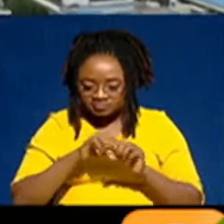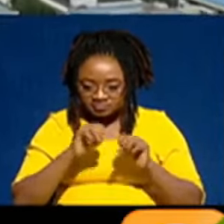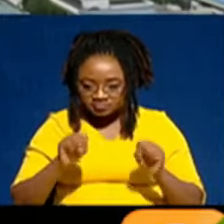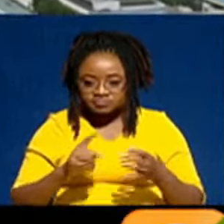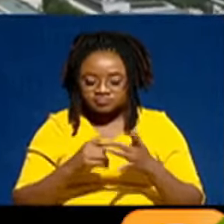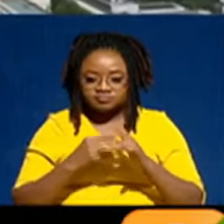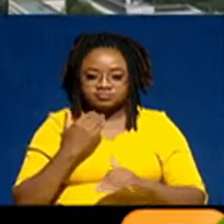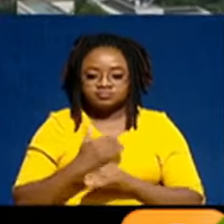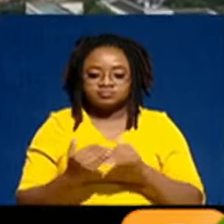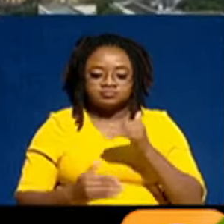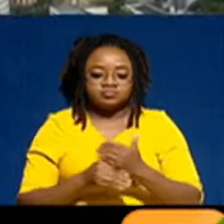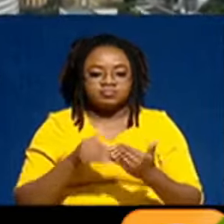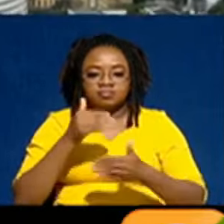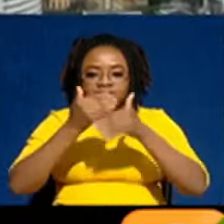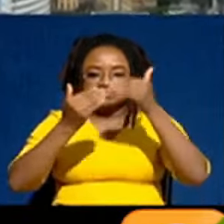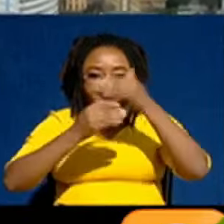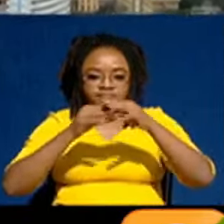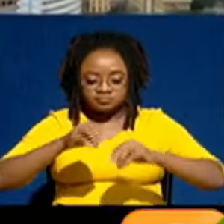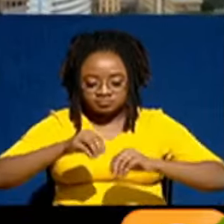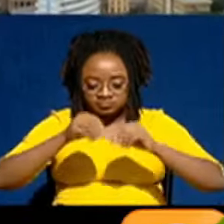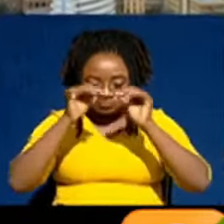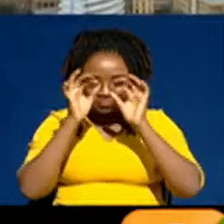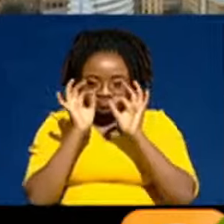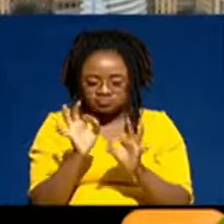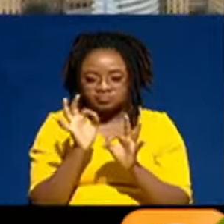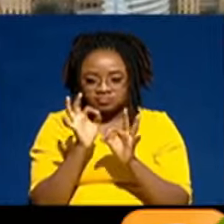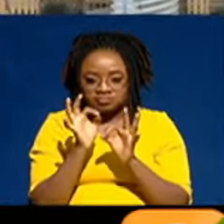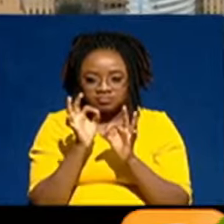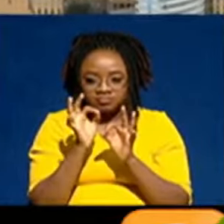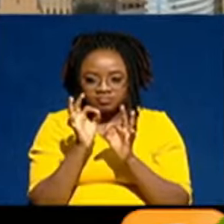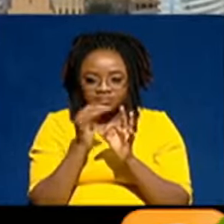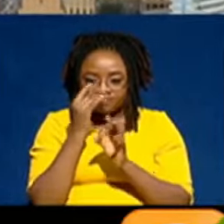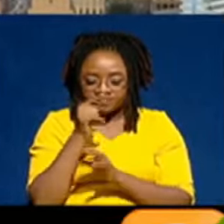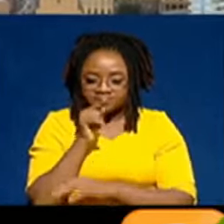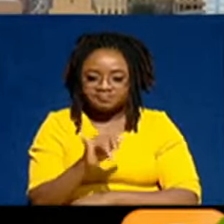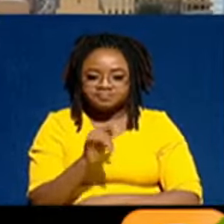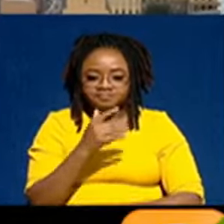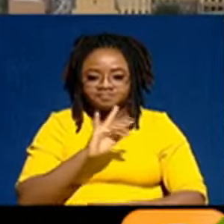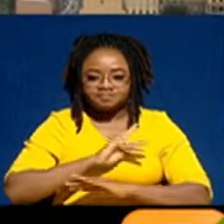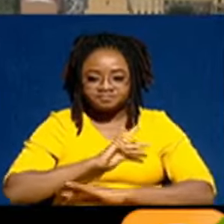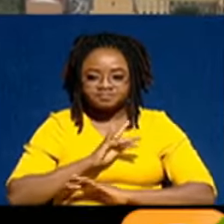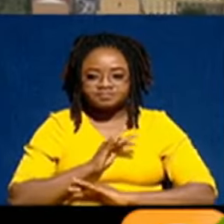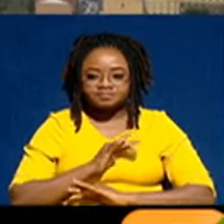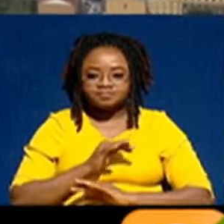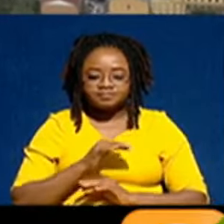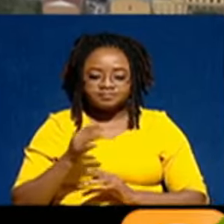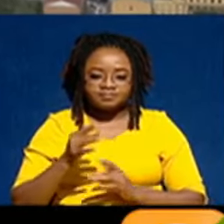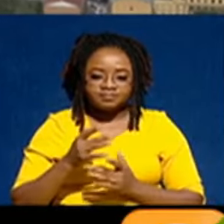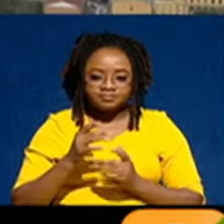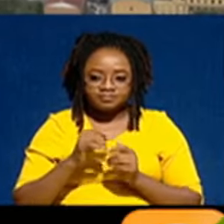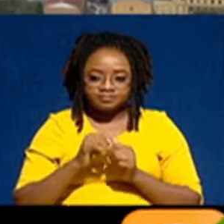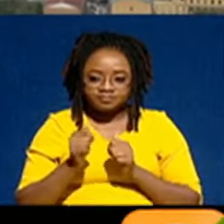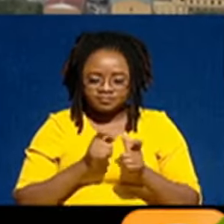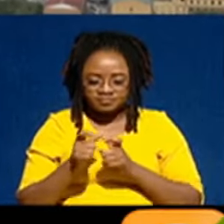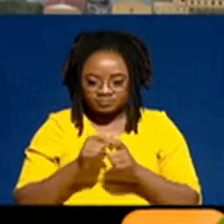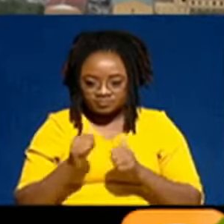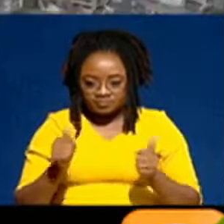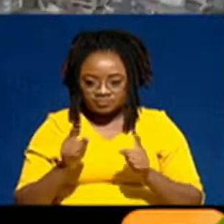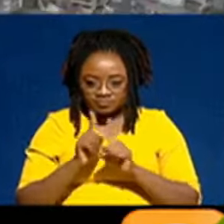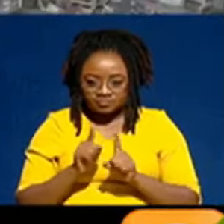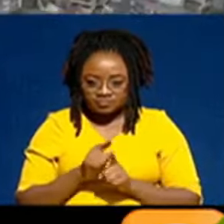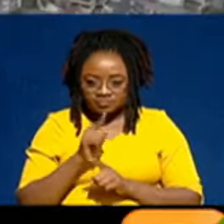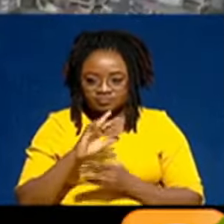actually being defined by what you call the building code, that there's sufficient ventilation, sufficient lighting in those buildings, that we have